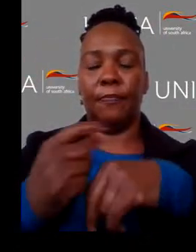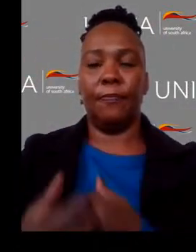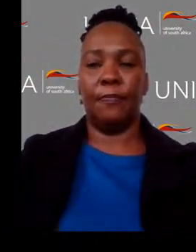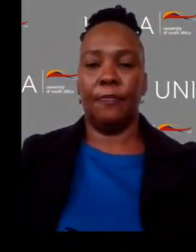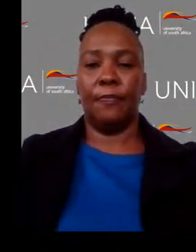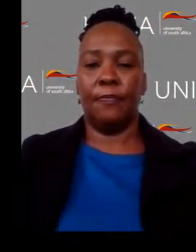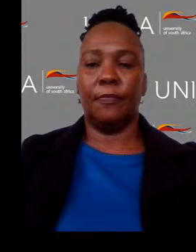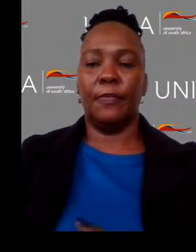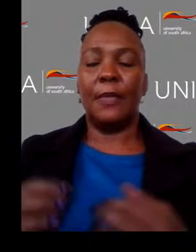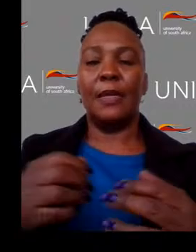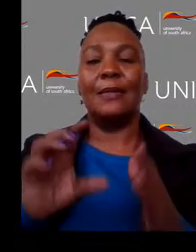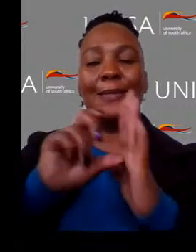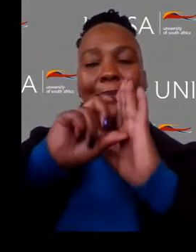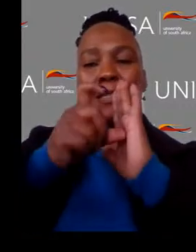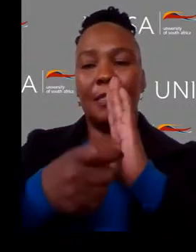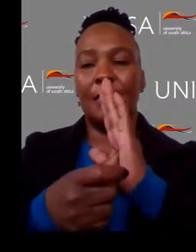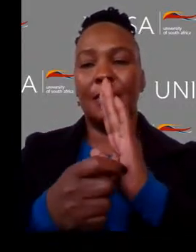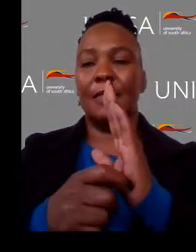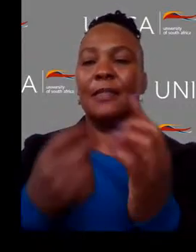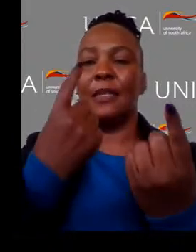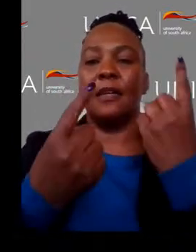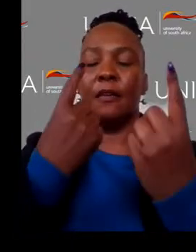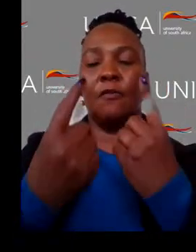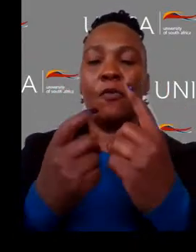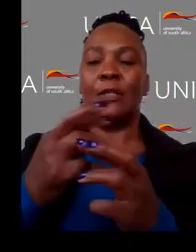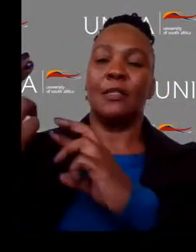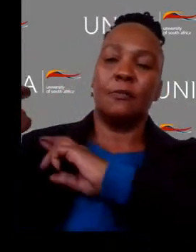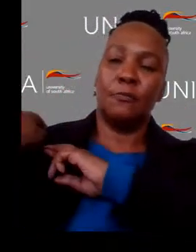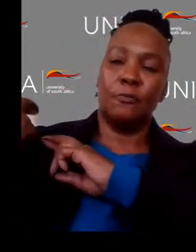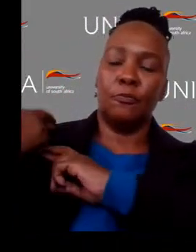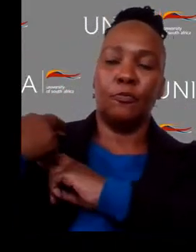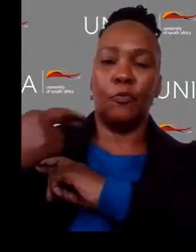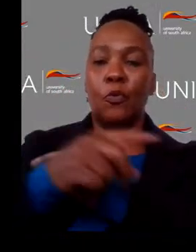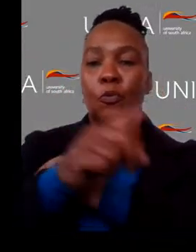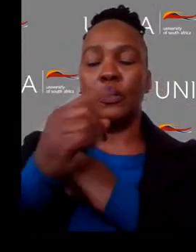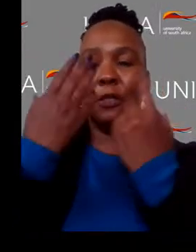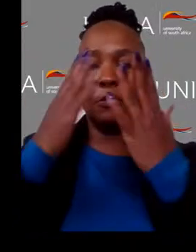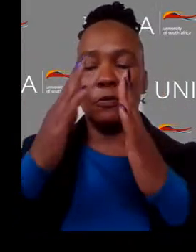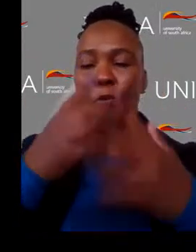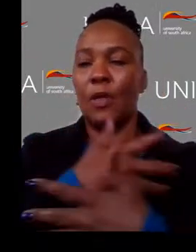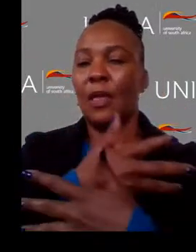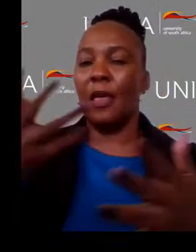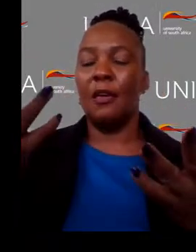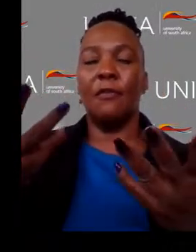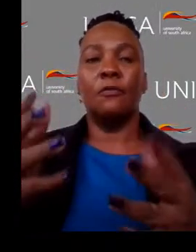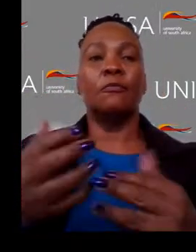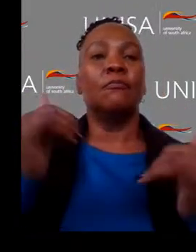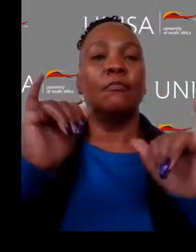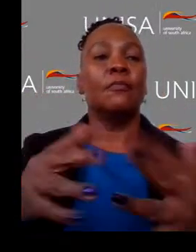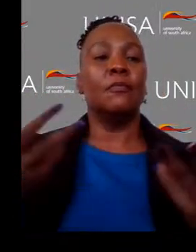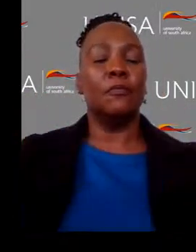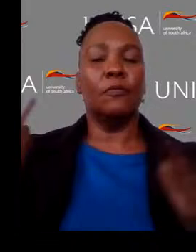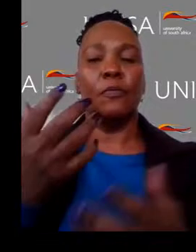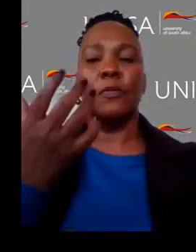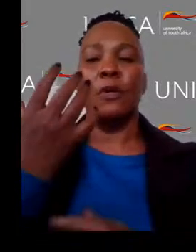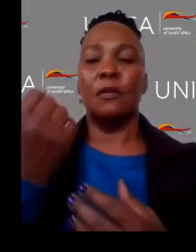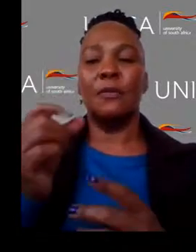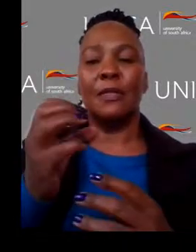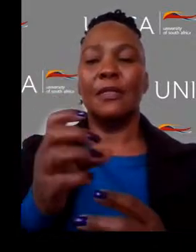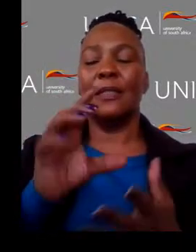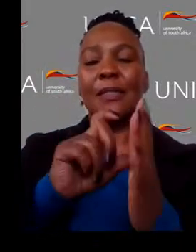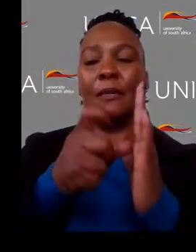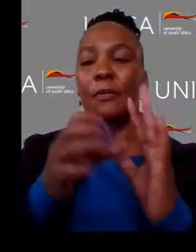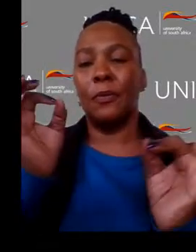And disability is everyone's responsibility. As a student, wherever you are, if you don't yet have a disability, it's